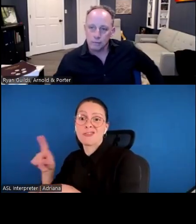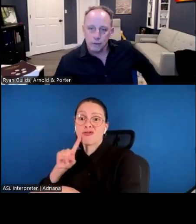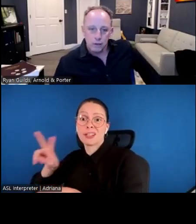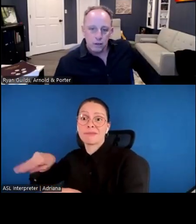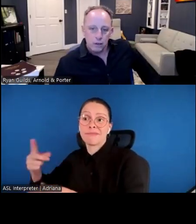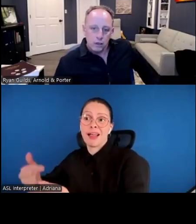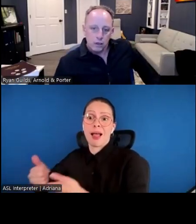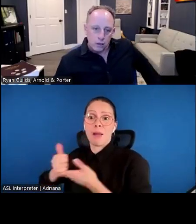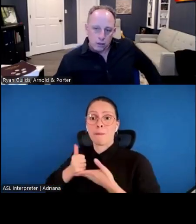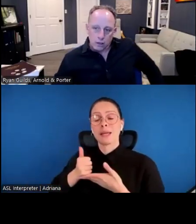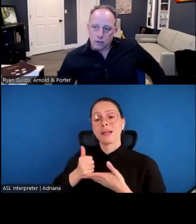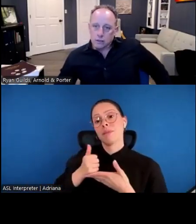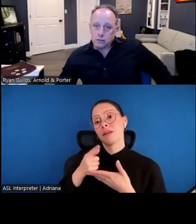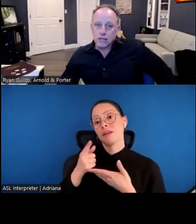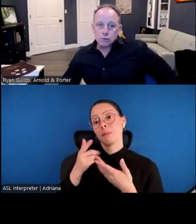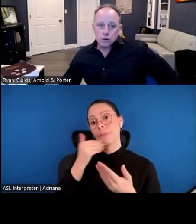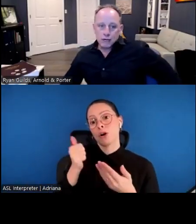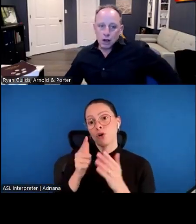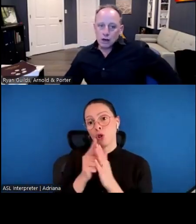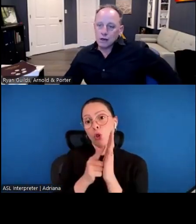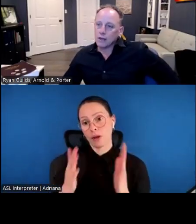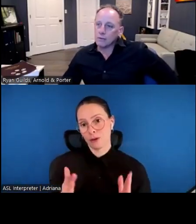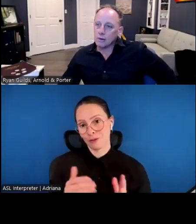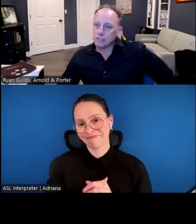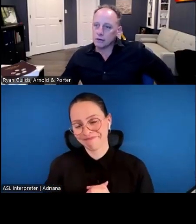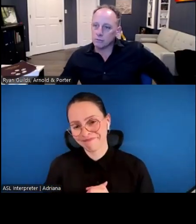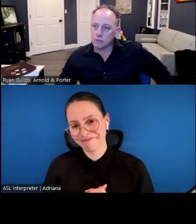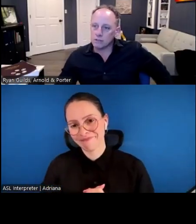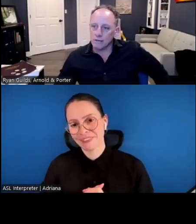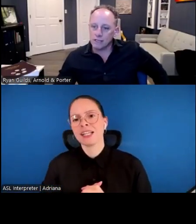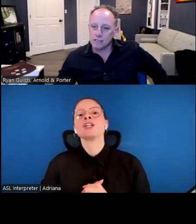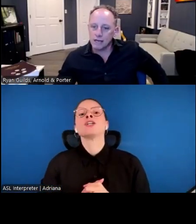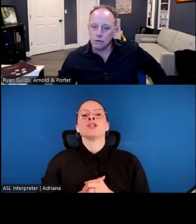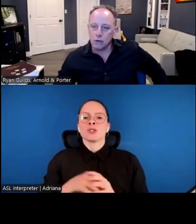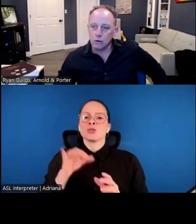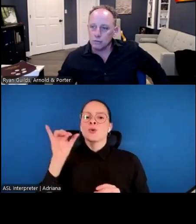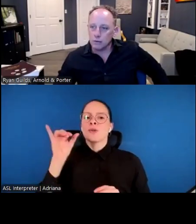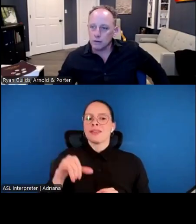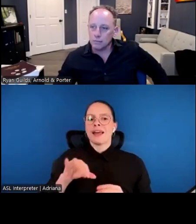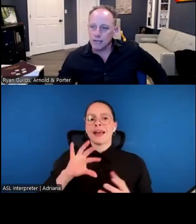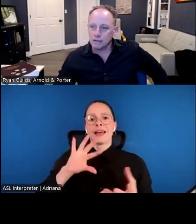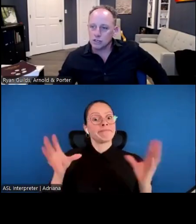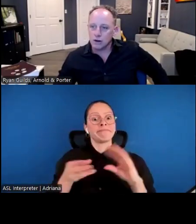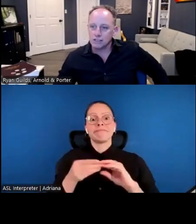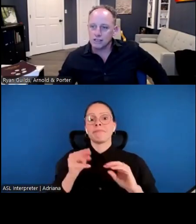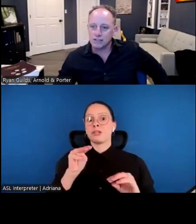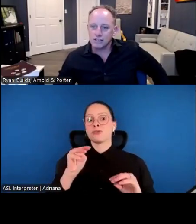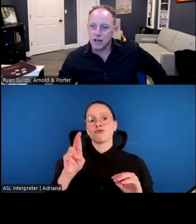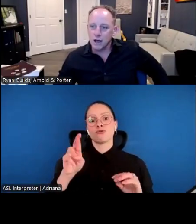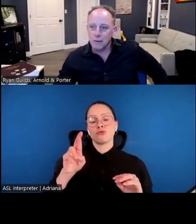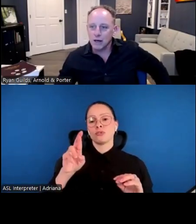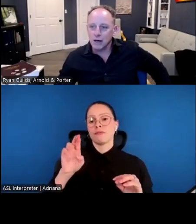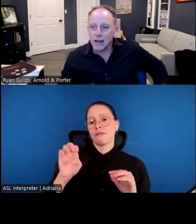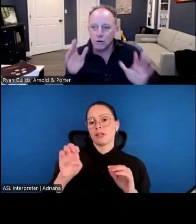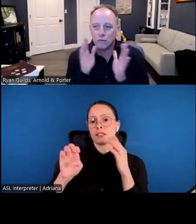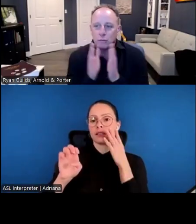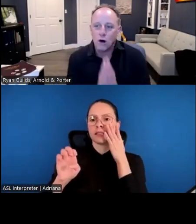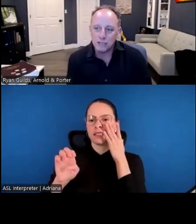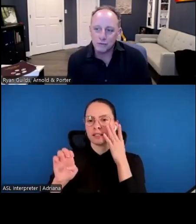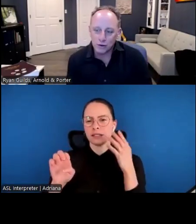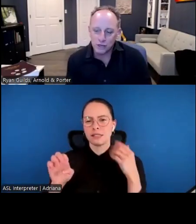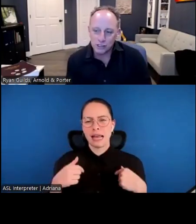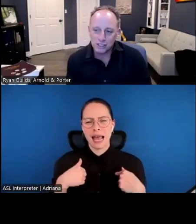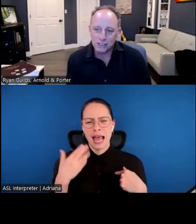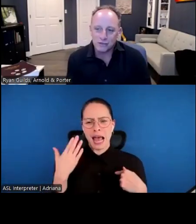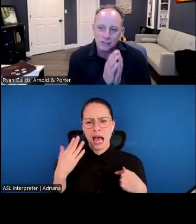lawyer. So that's where we are on the military rules of evidence. I don't know, Meg, sorry to say this out loud. I don't know if we're